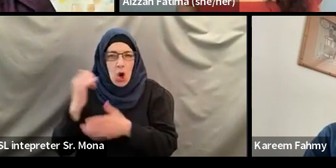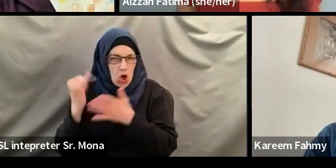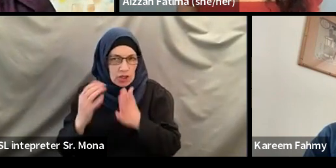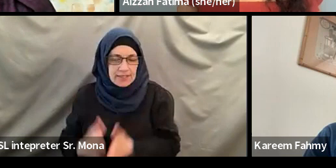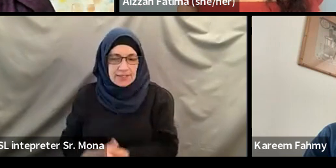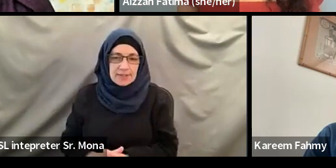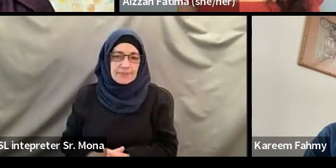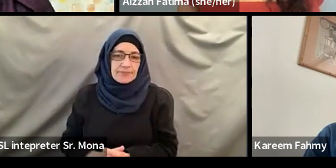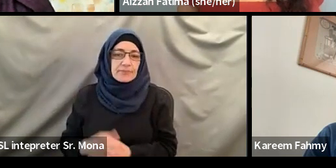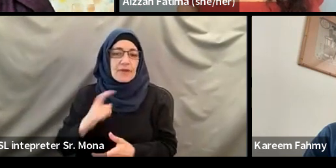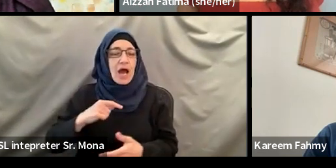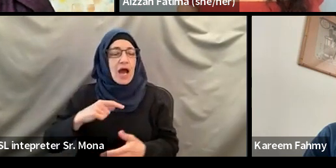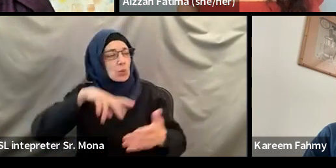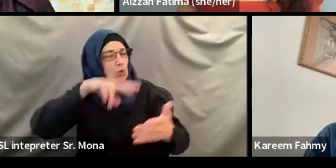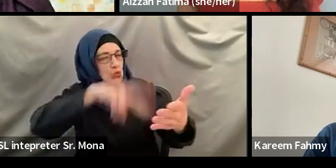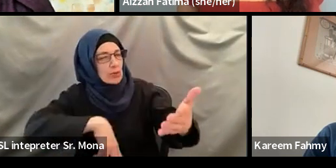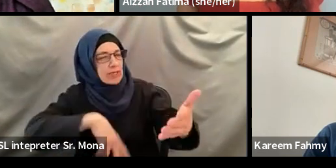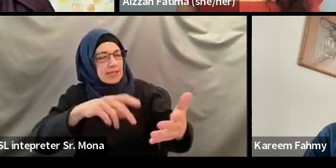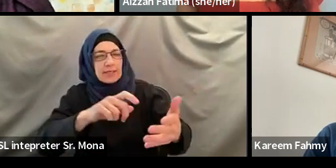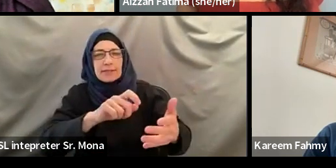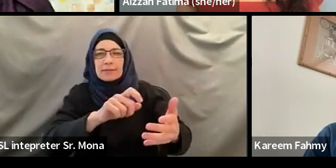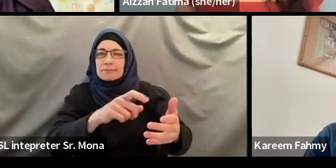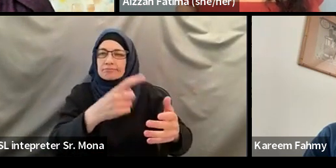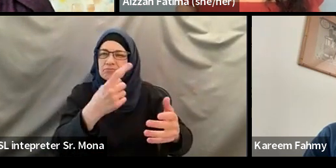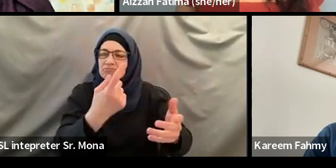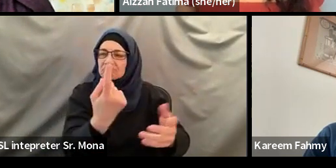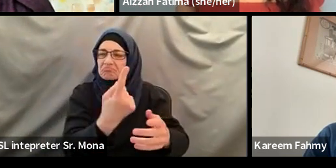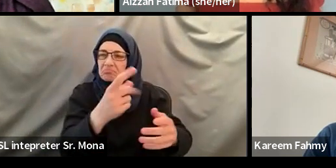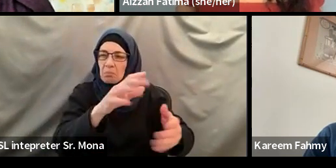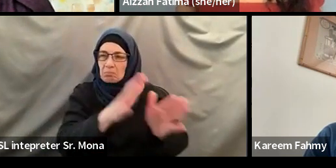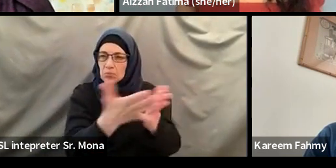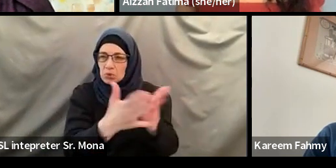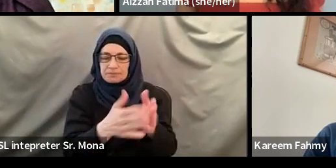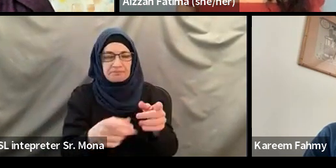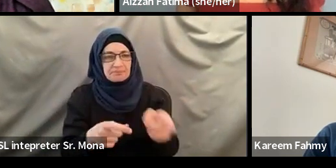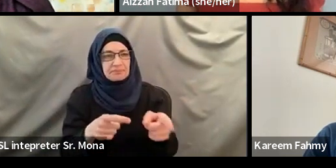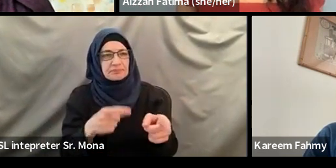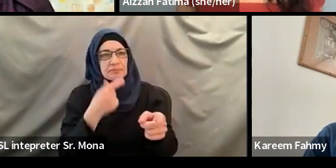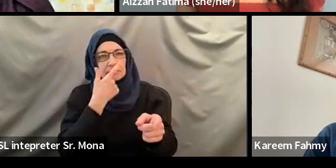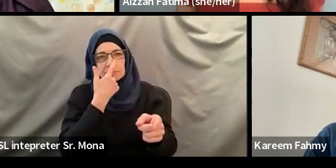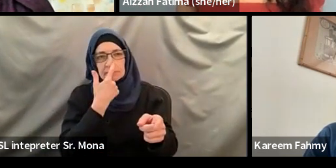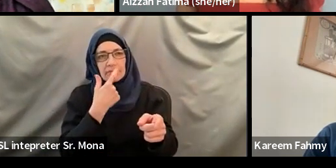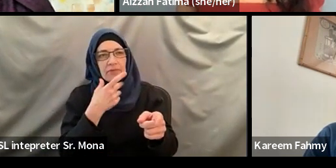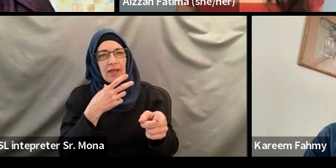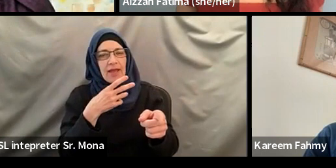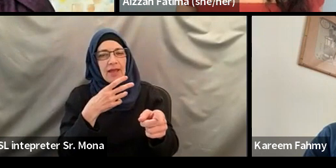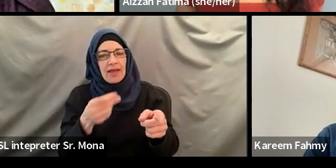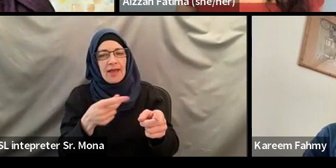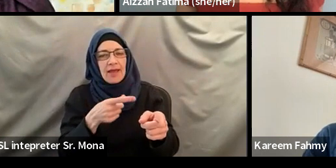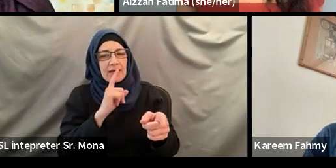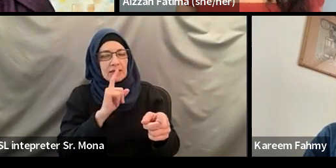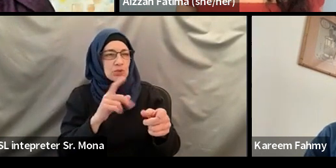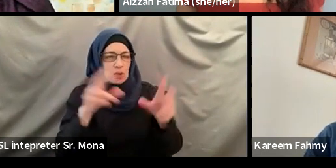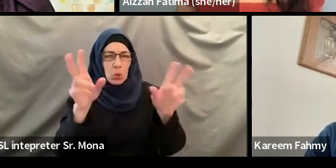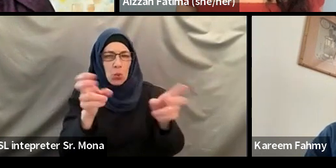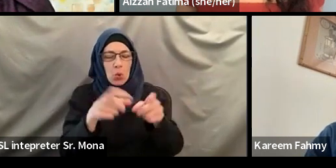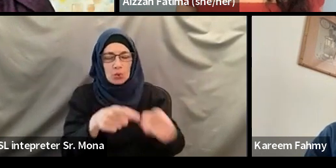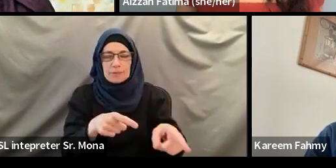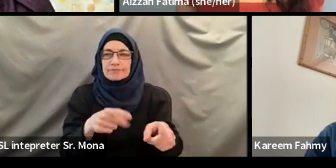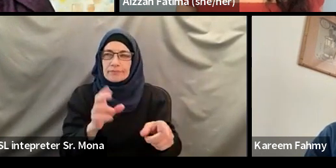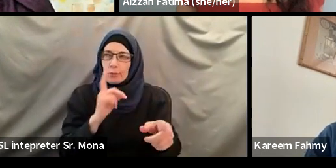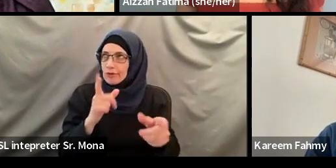a novelist somewhere, and it said that, like, to paraphrase this really badly, but it says like so